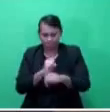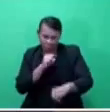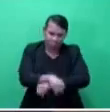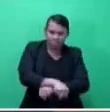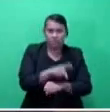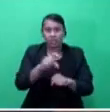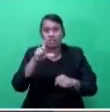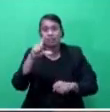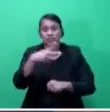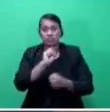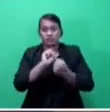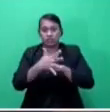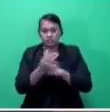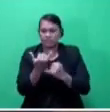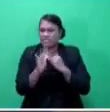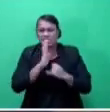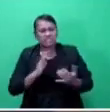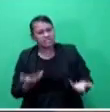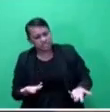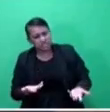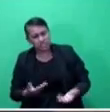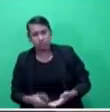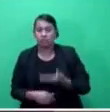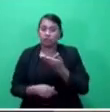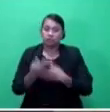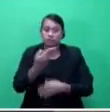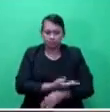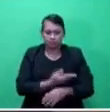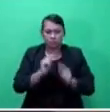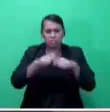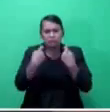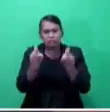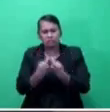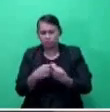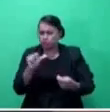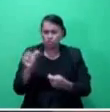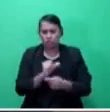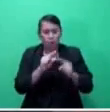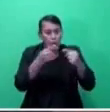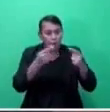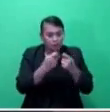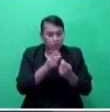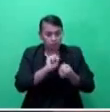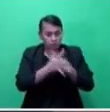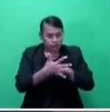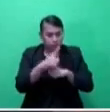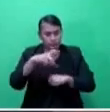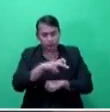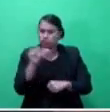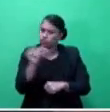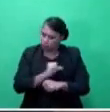some seem to be on Team COVID instead of Team Fiji. Yes, you heard right. They are on Team